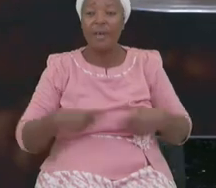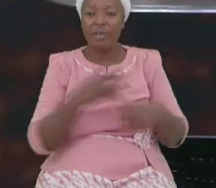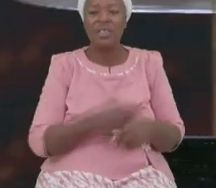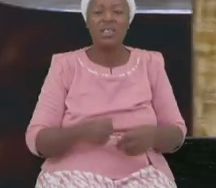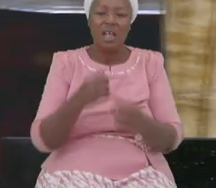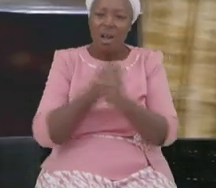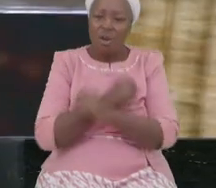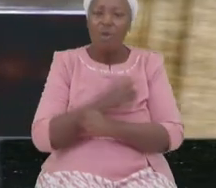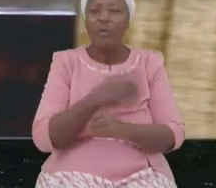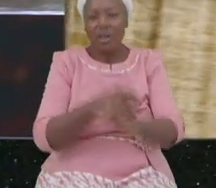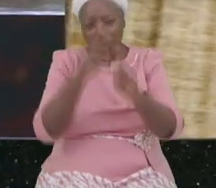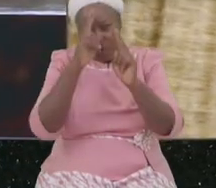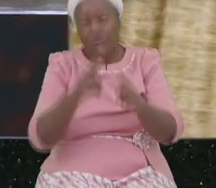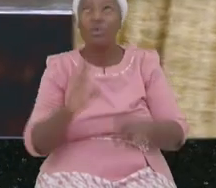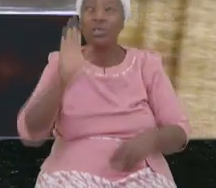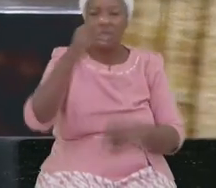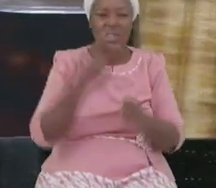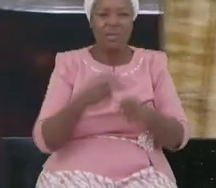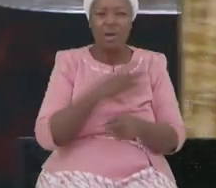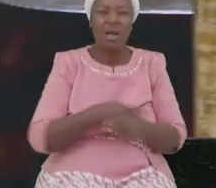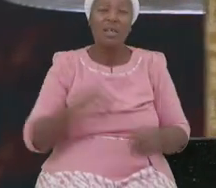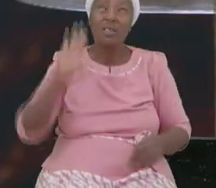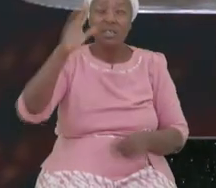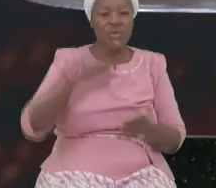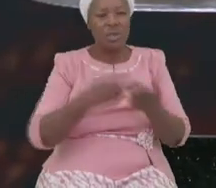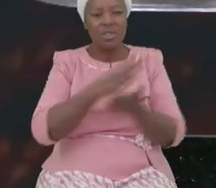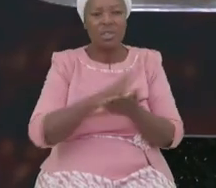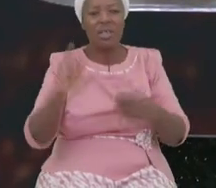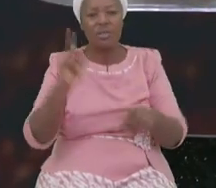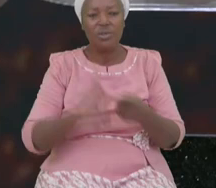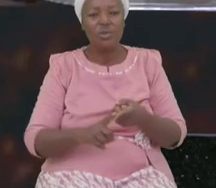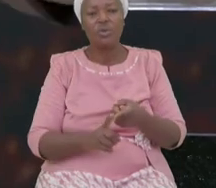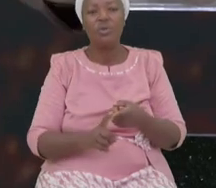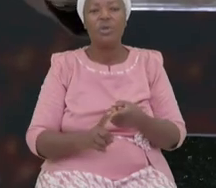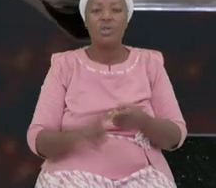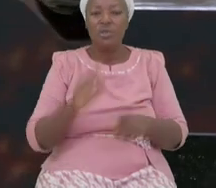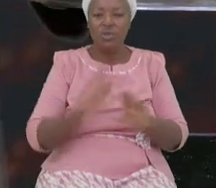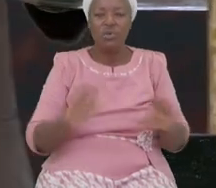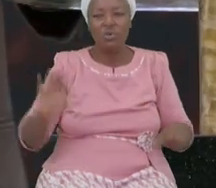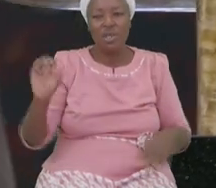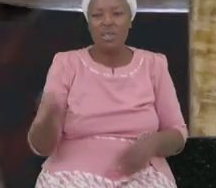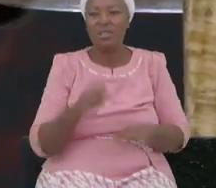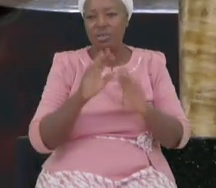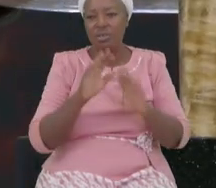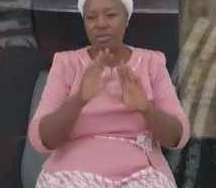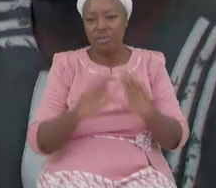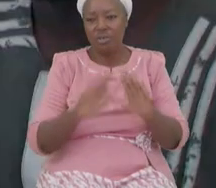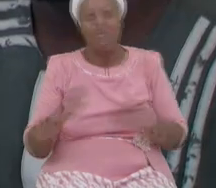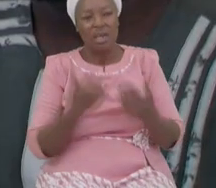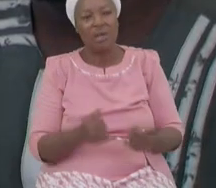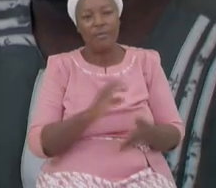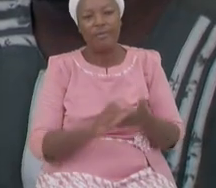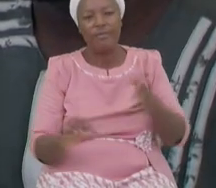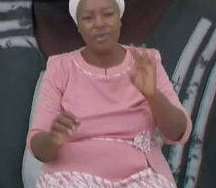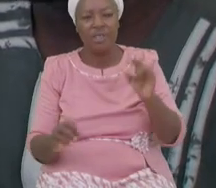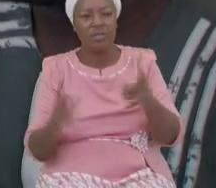and his righteousness unto children's children. Look at verse 18. In verse 18, to